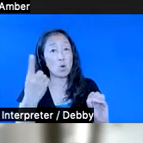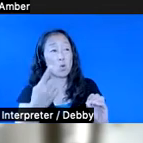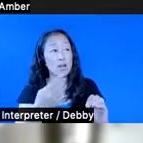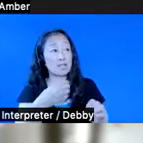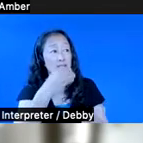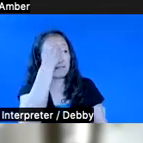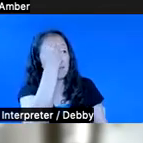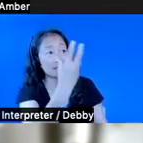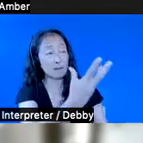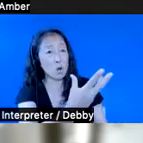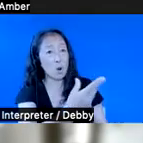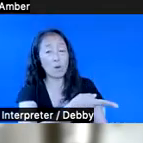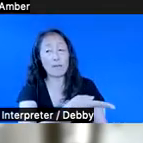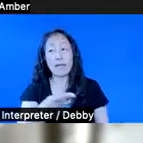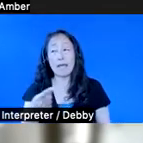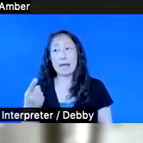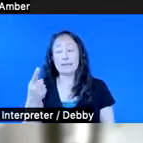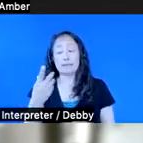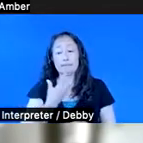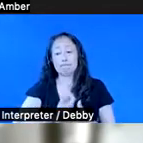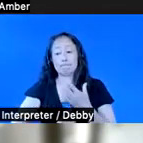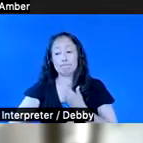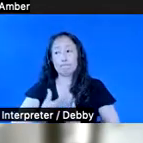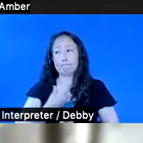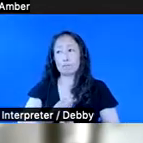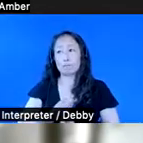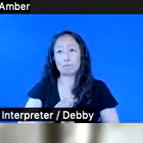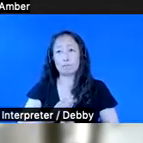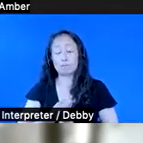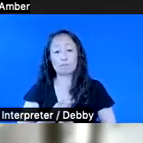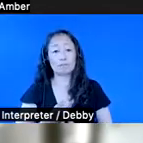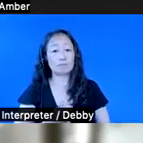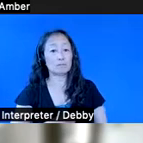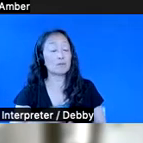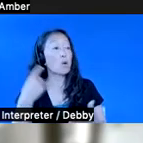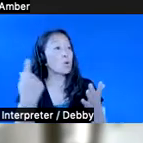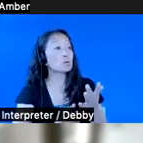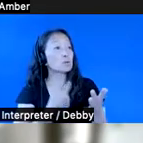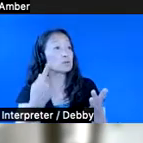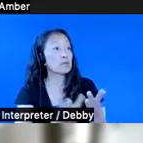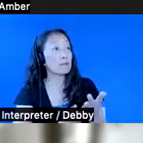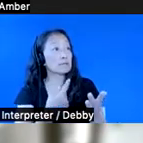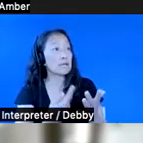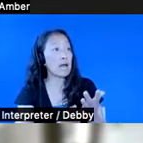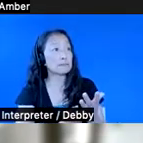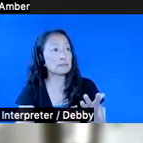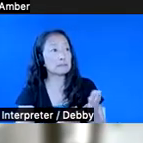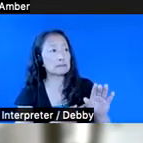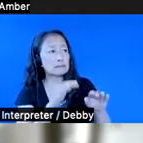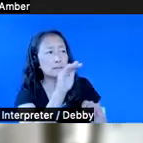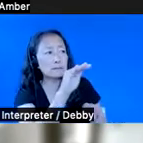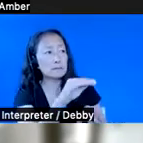told someone and someone said it was your fault, and they didn't tell anybody else for a long time. So I think it's really important that